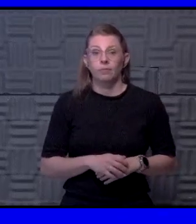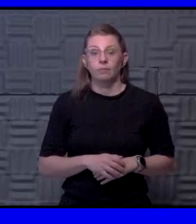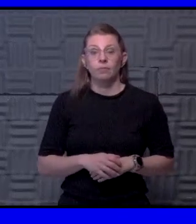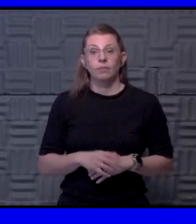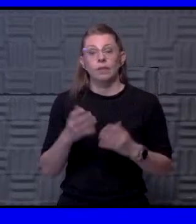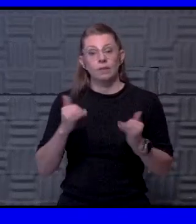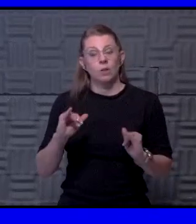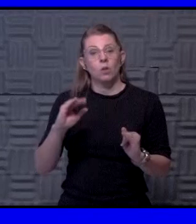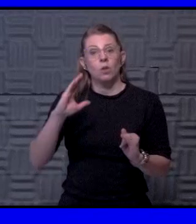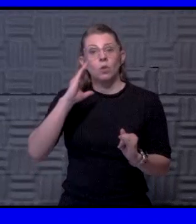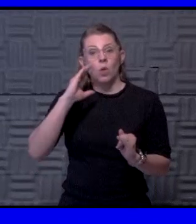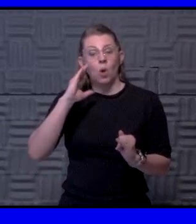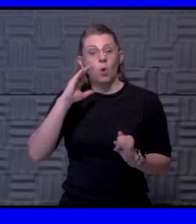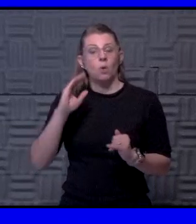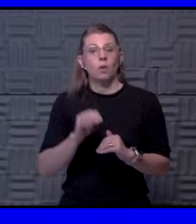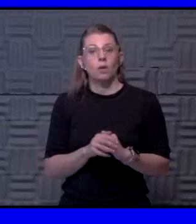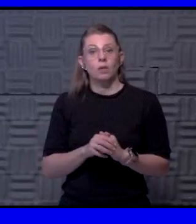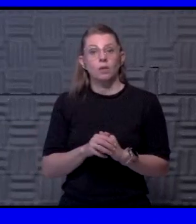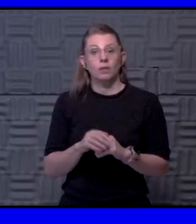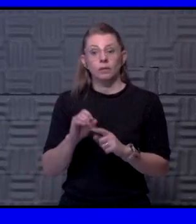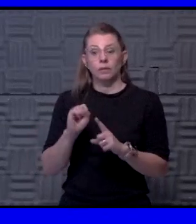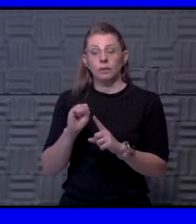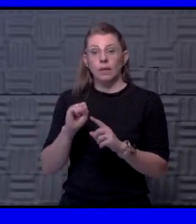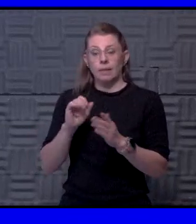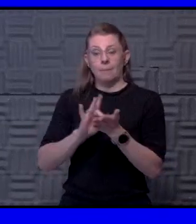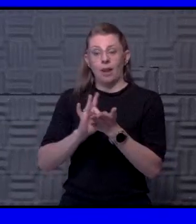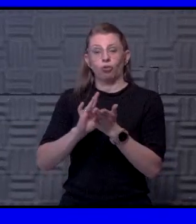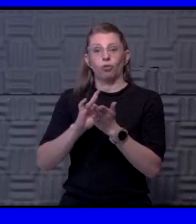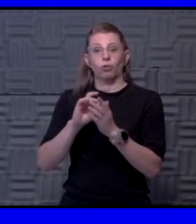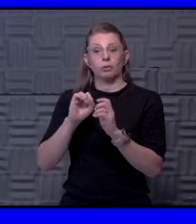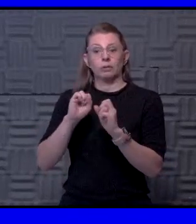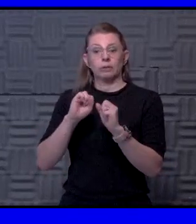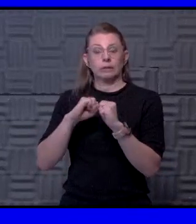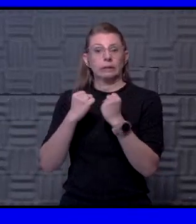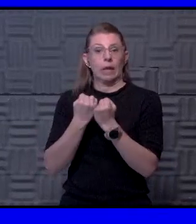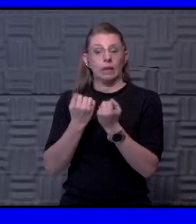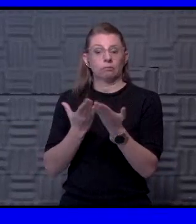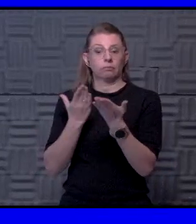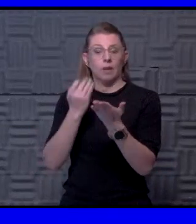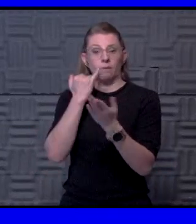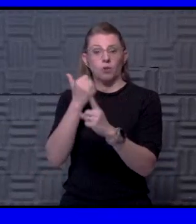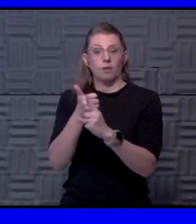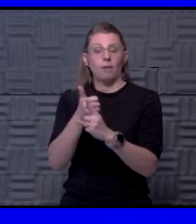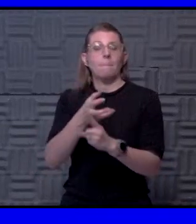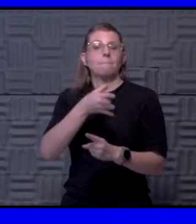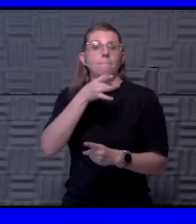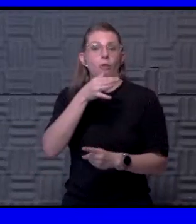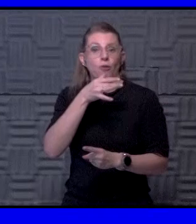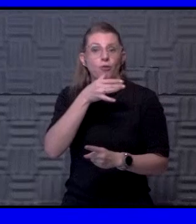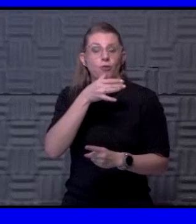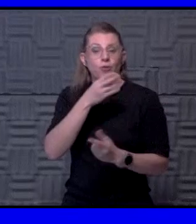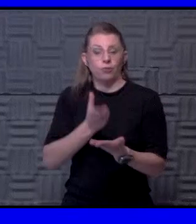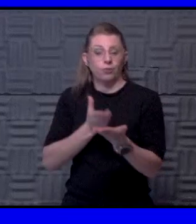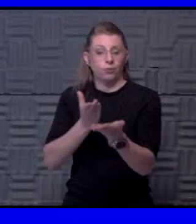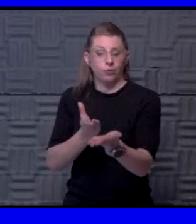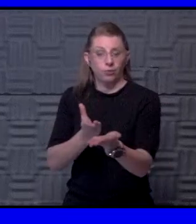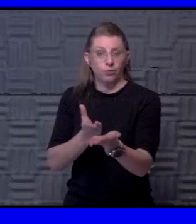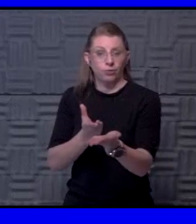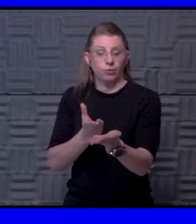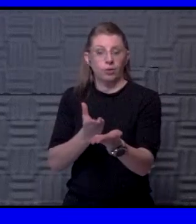the obstetrics societies, medical societies, still recommend that if you are a mother and you are offered, you can talk